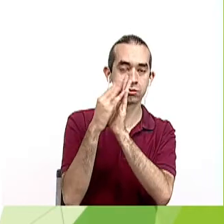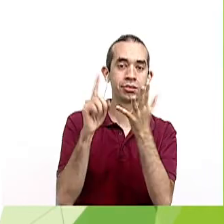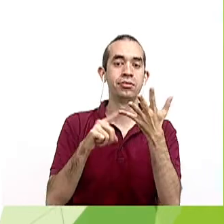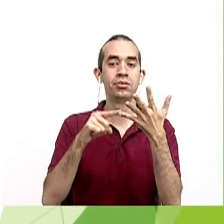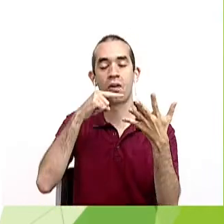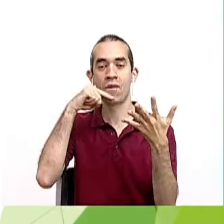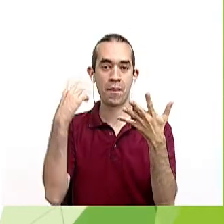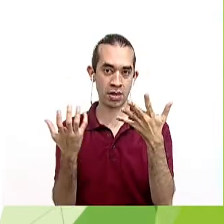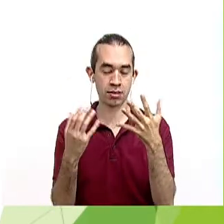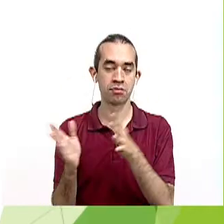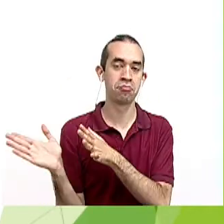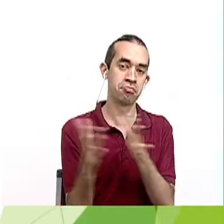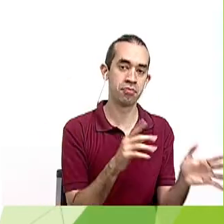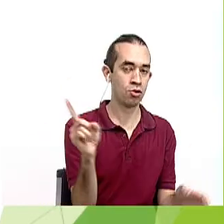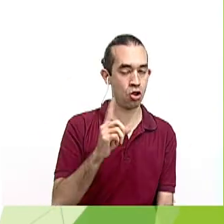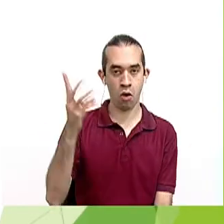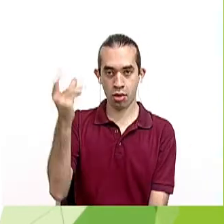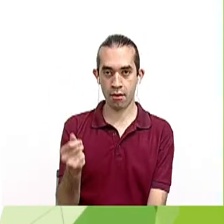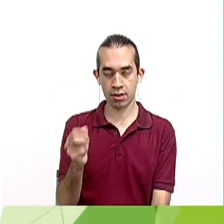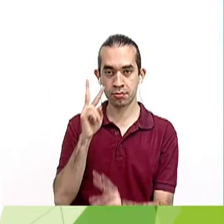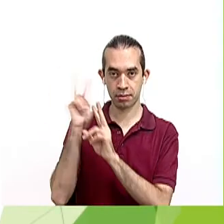the non-countable nouns.